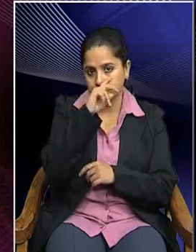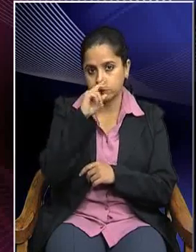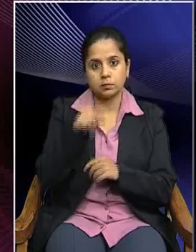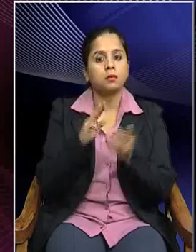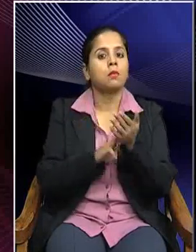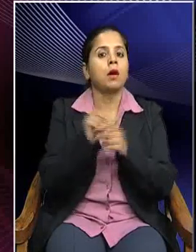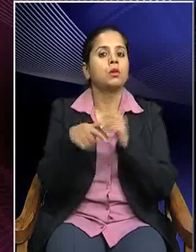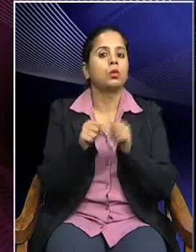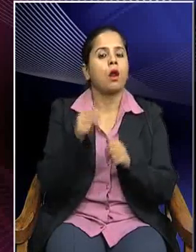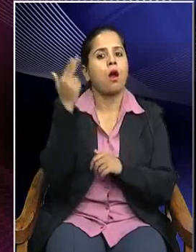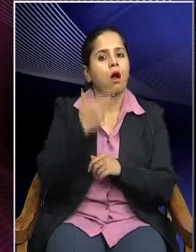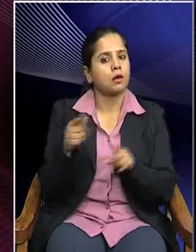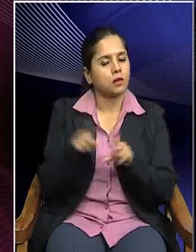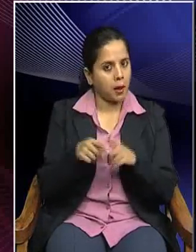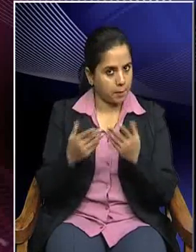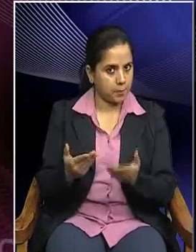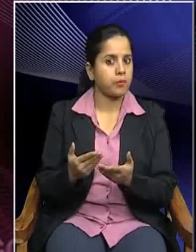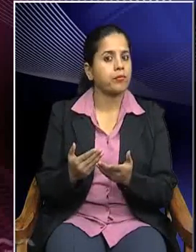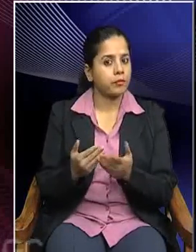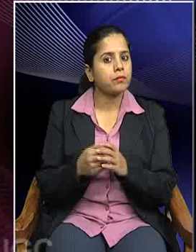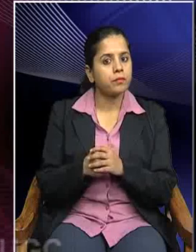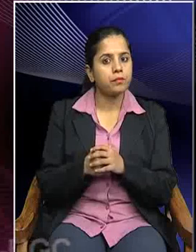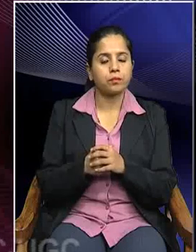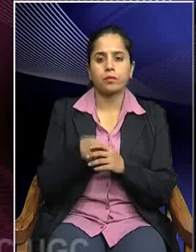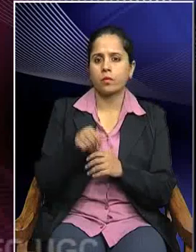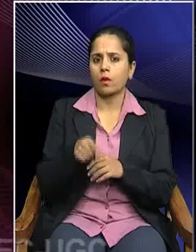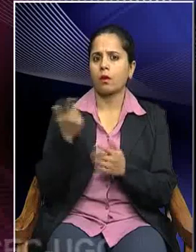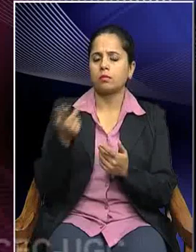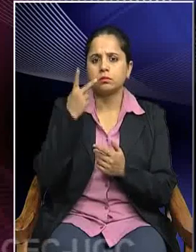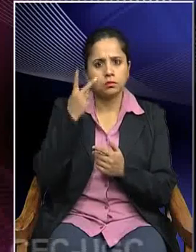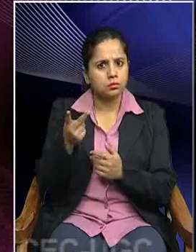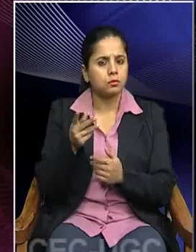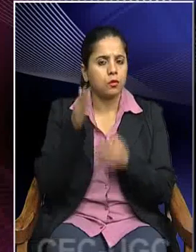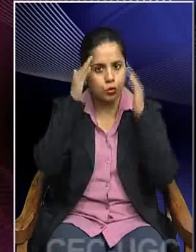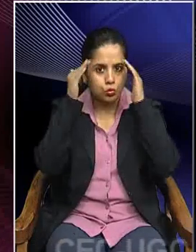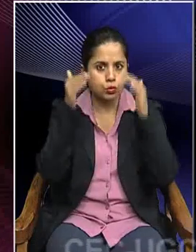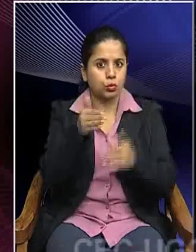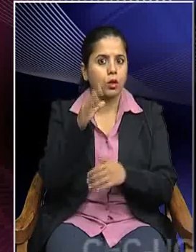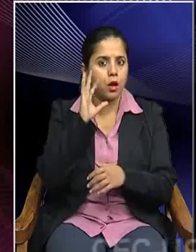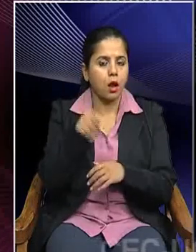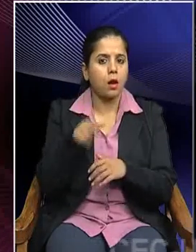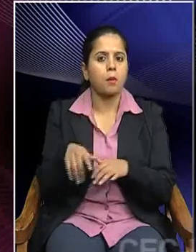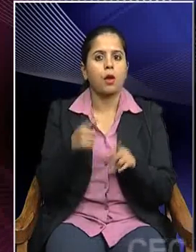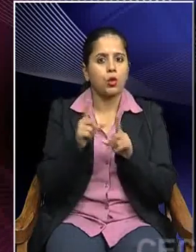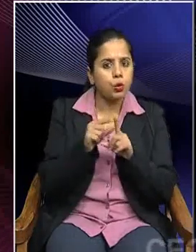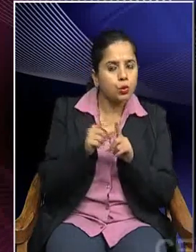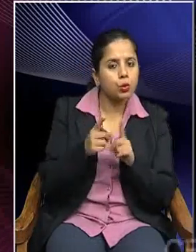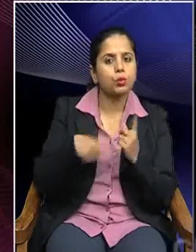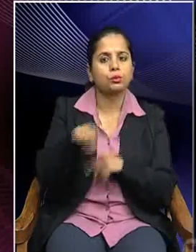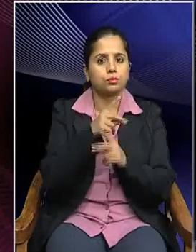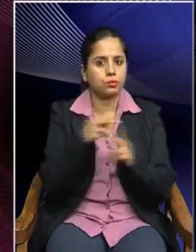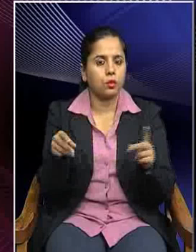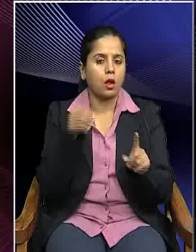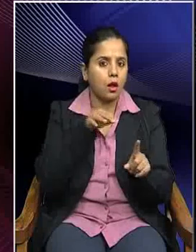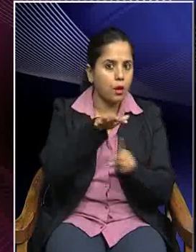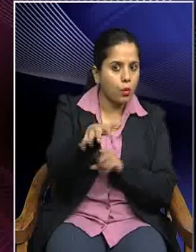Mathura art as well. So, very deterministic kind of treatment in terms of